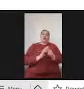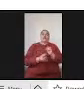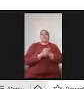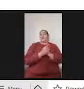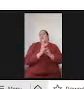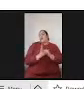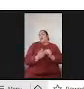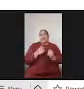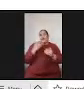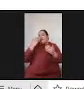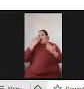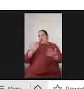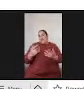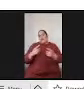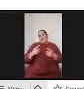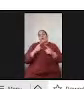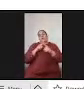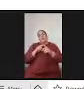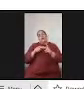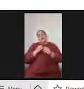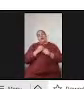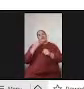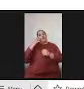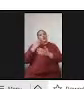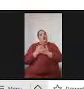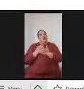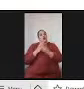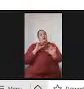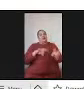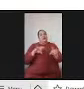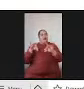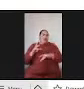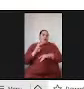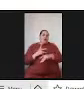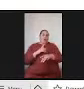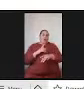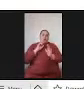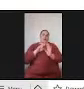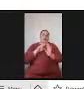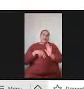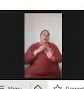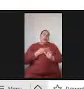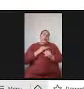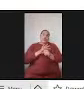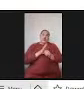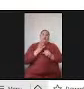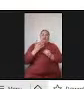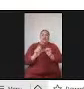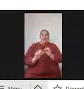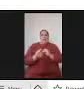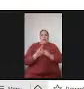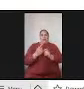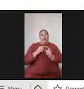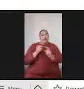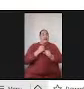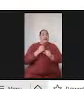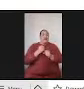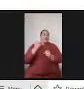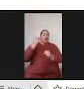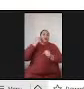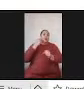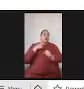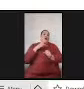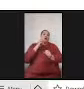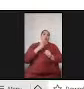know that the economy would suffer as a result of COVID the way that it did. We didn't know that we would,